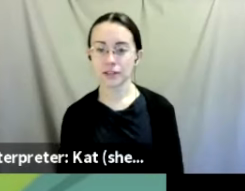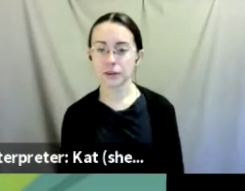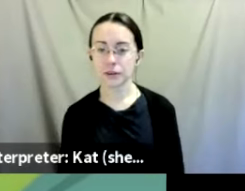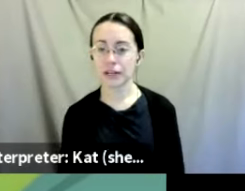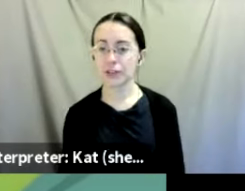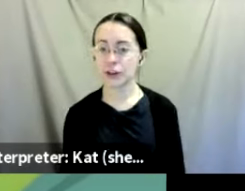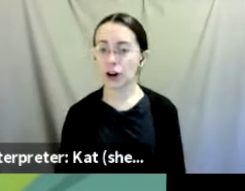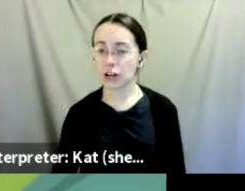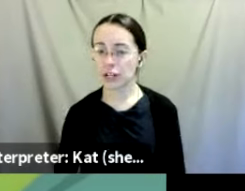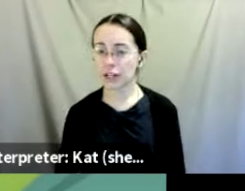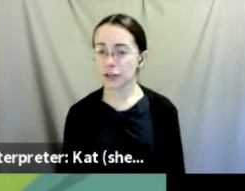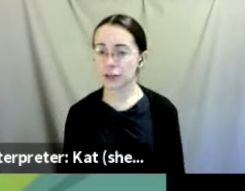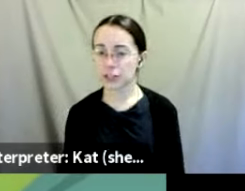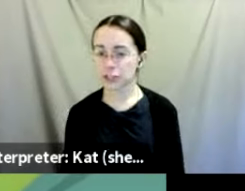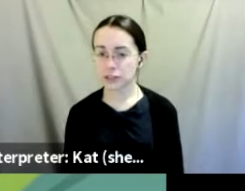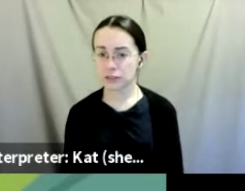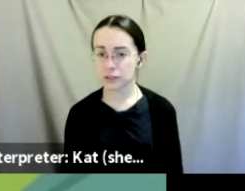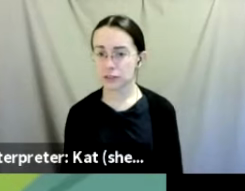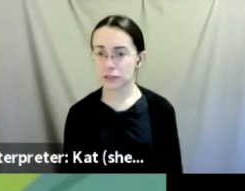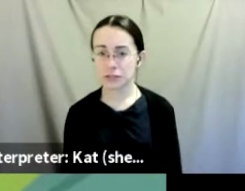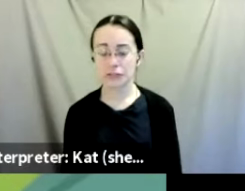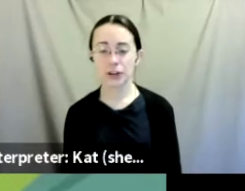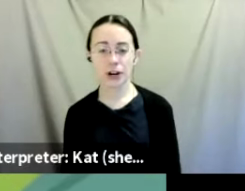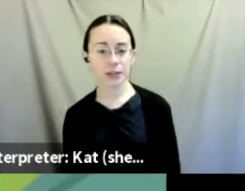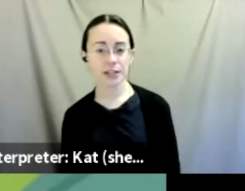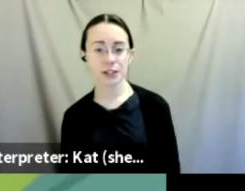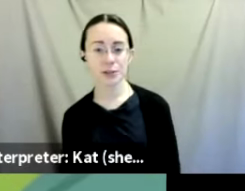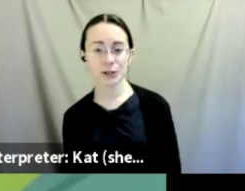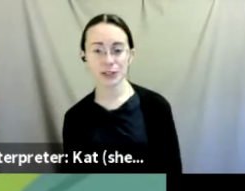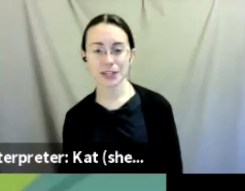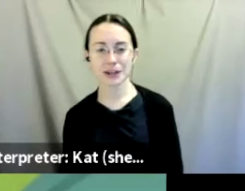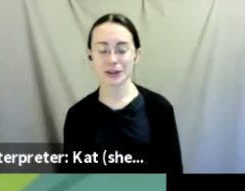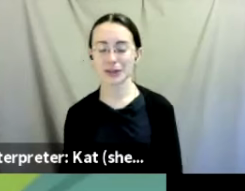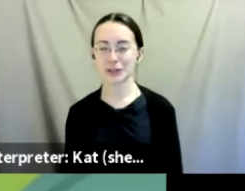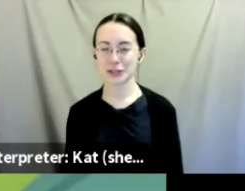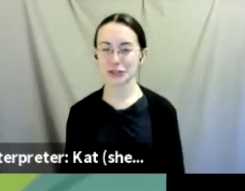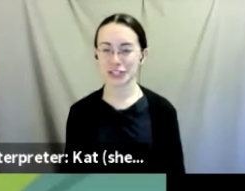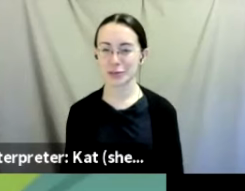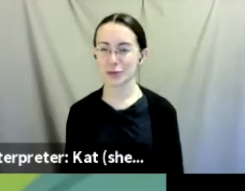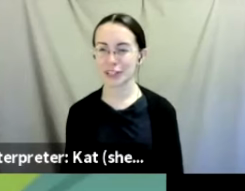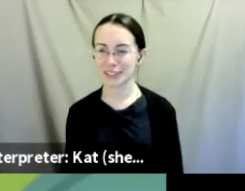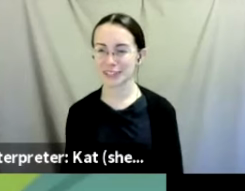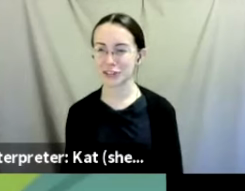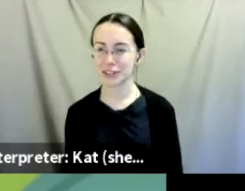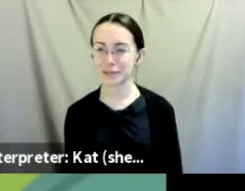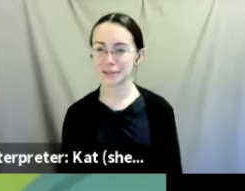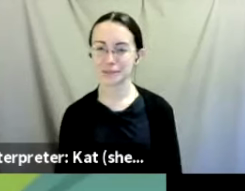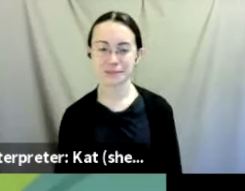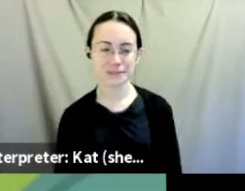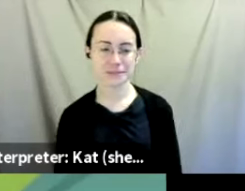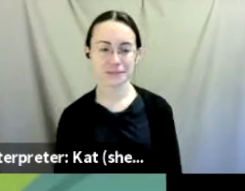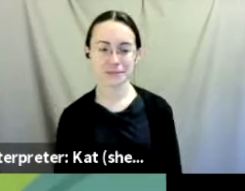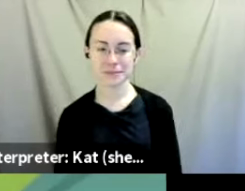Okay, so if there are any other questions, if not, we can end a bit early. I'll give you some extra time before the next session.